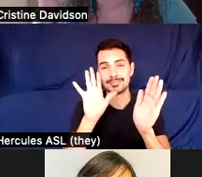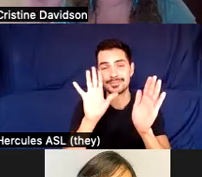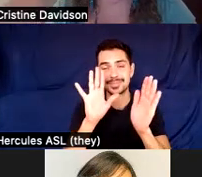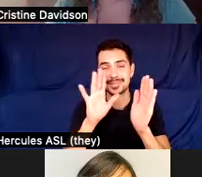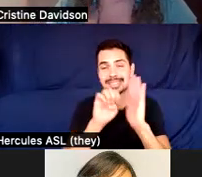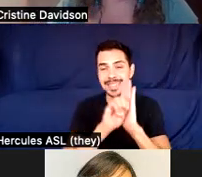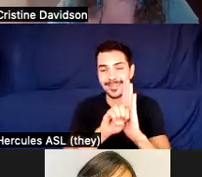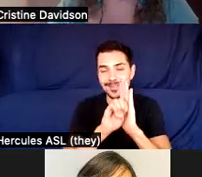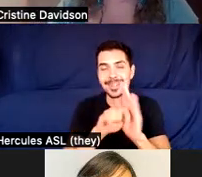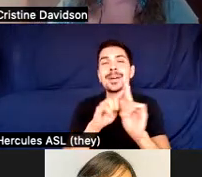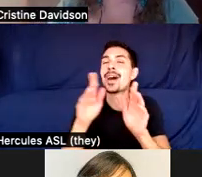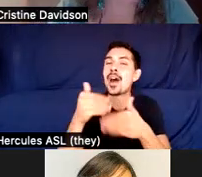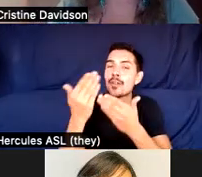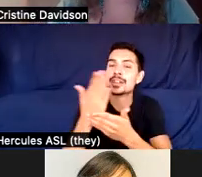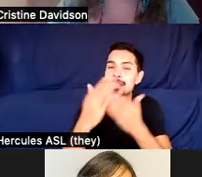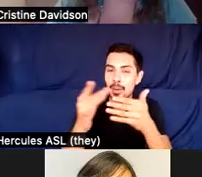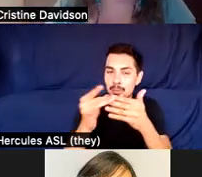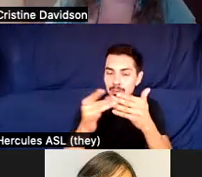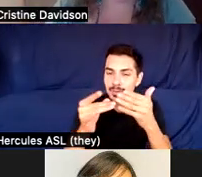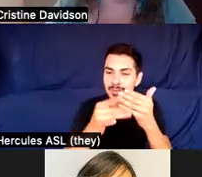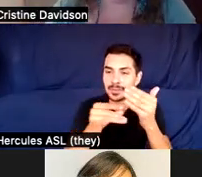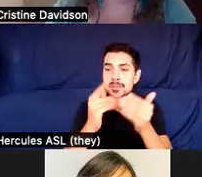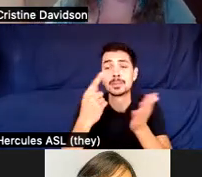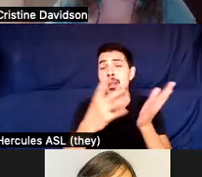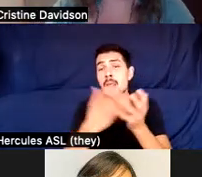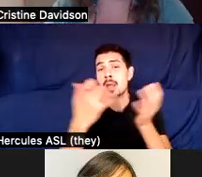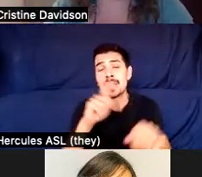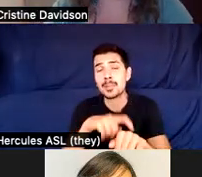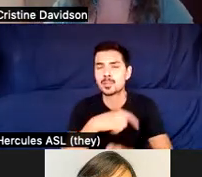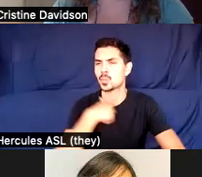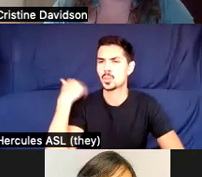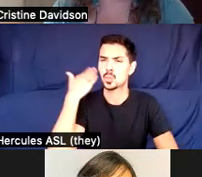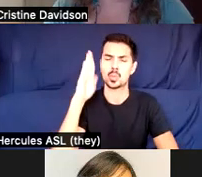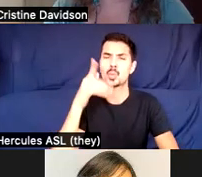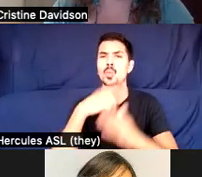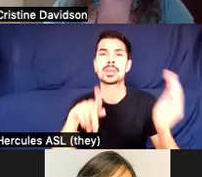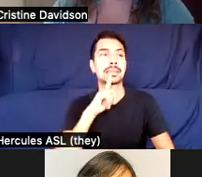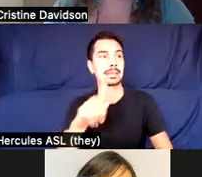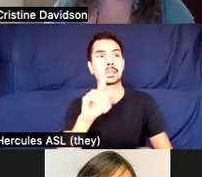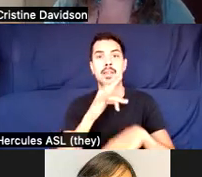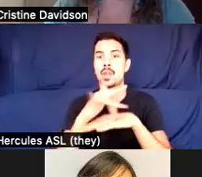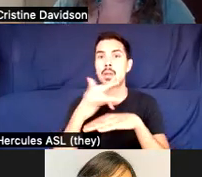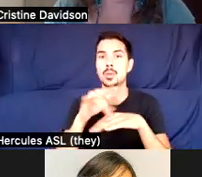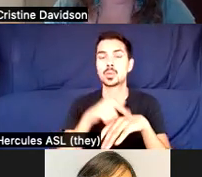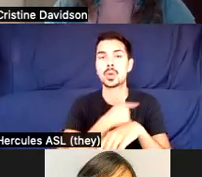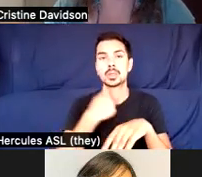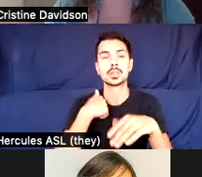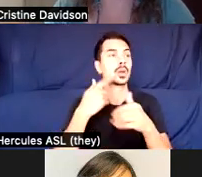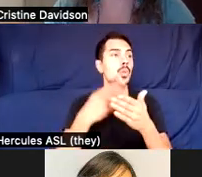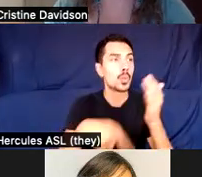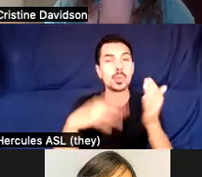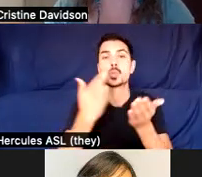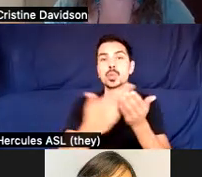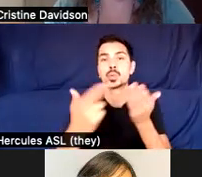of the options, right? Because a lot of times we don't know what is available to us, what resources are possible